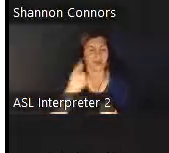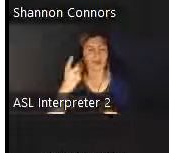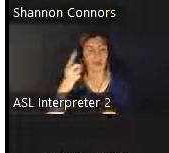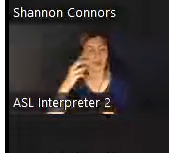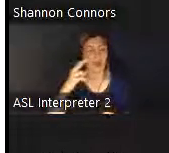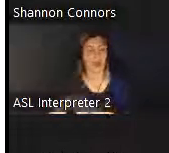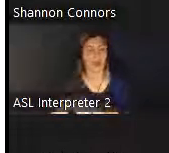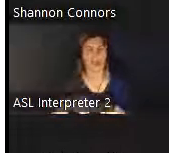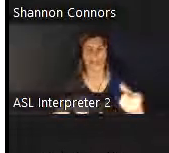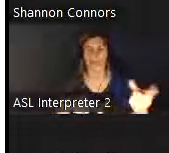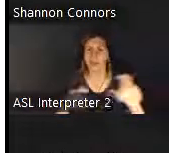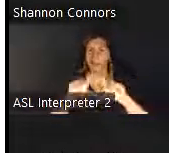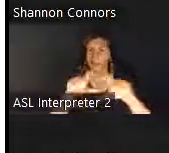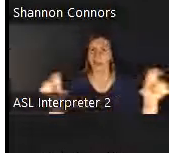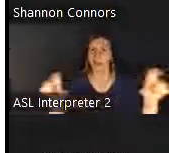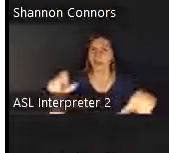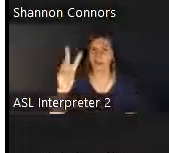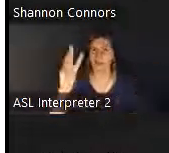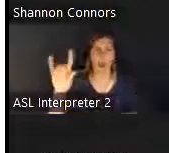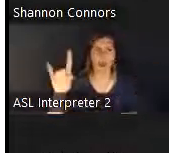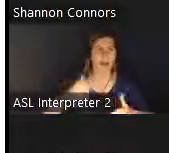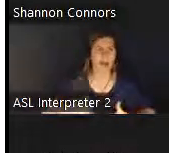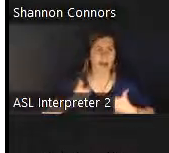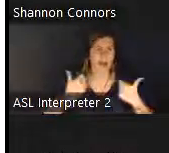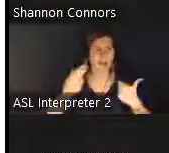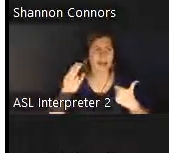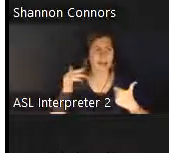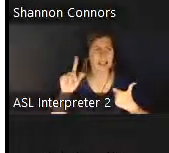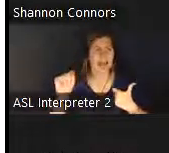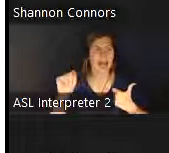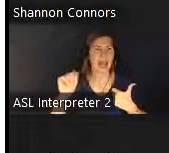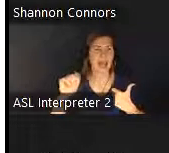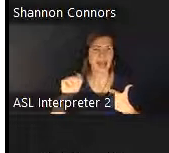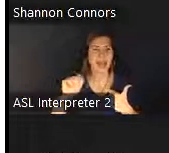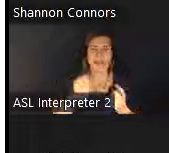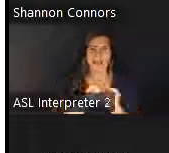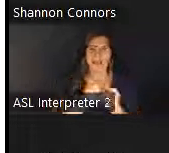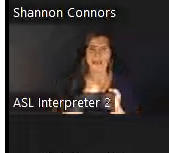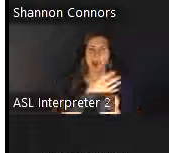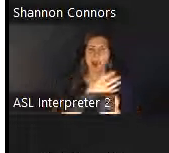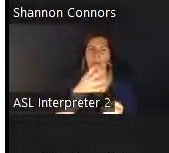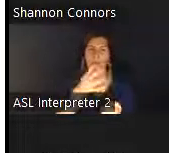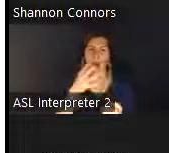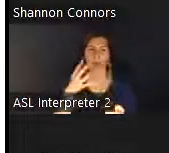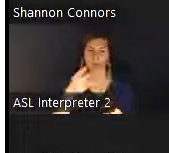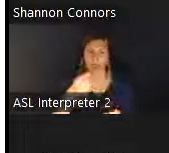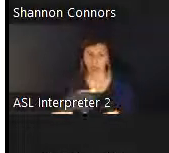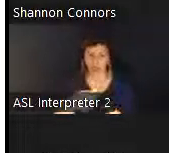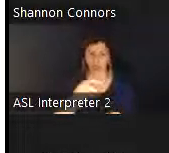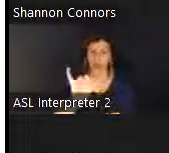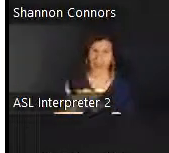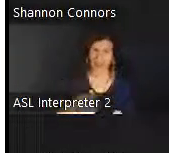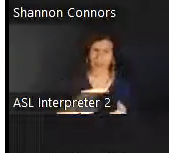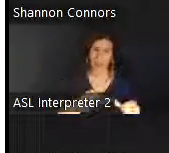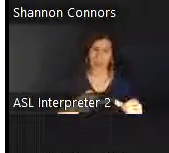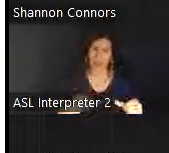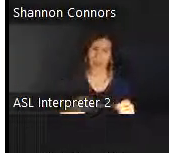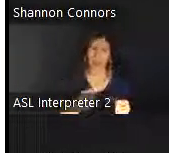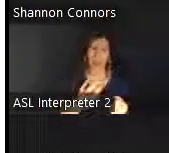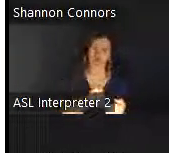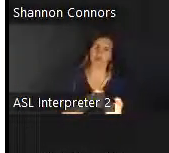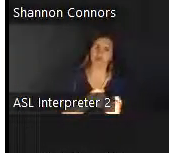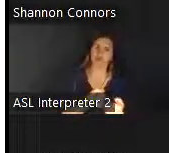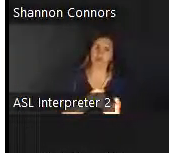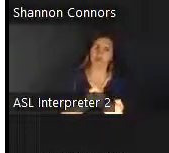sustainable agriculture along the Central Platte River. They had a 12-mile river corridor that was identified as a focal habitat area for